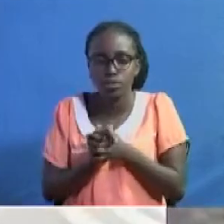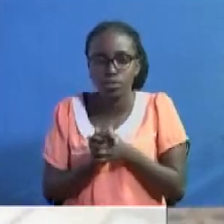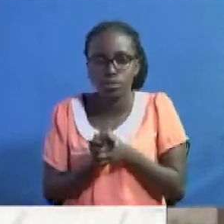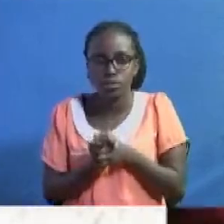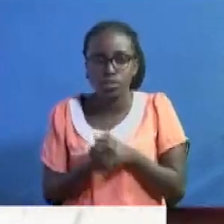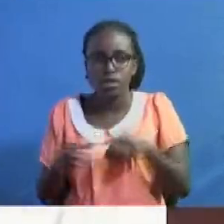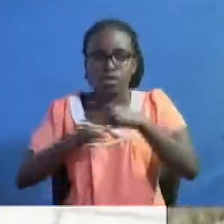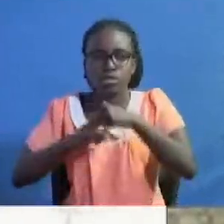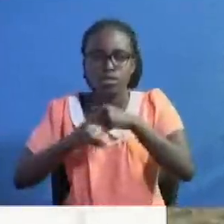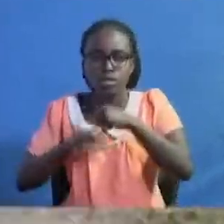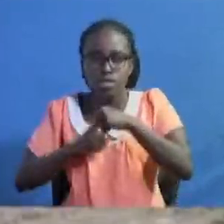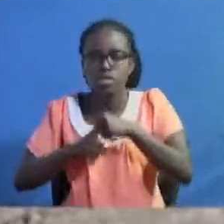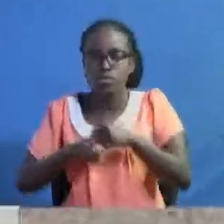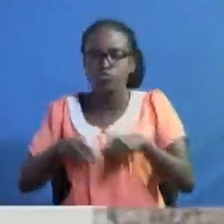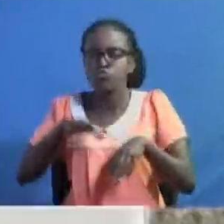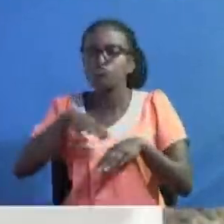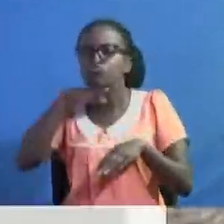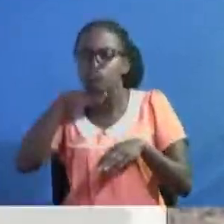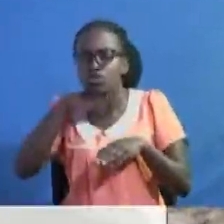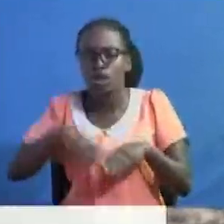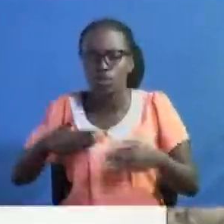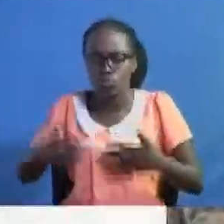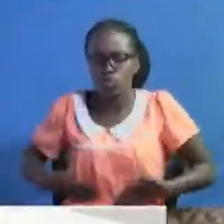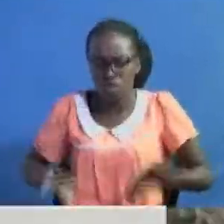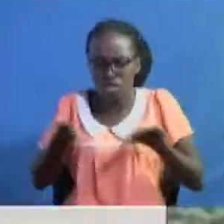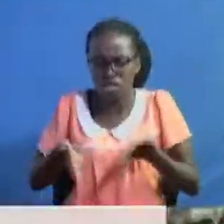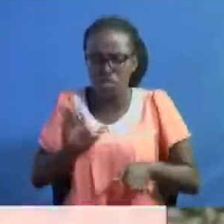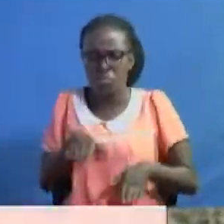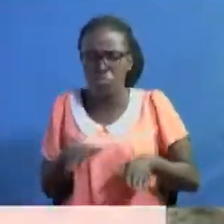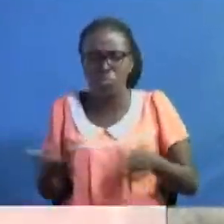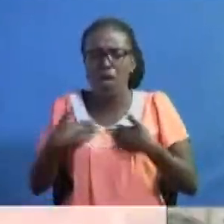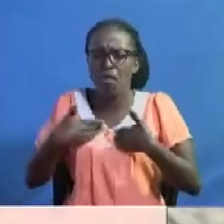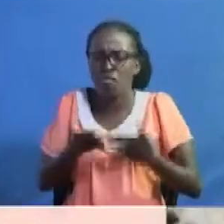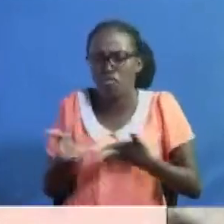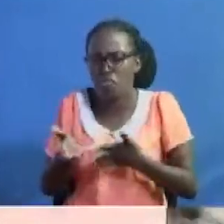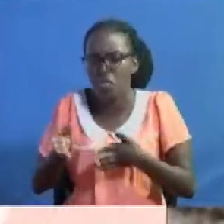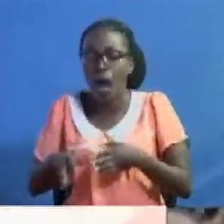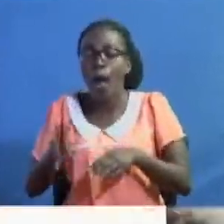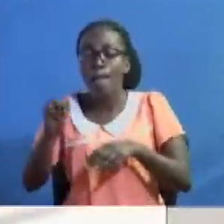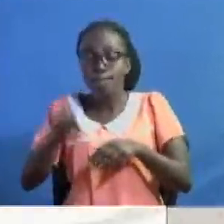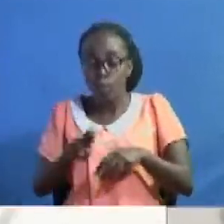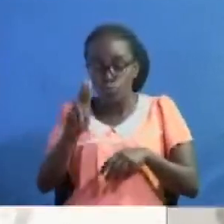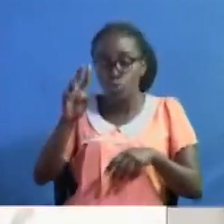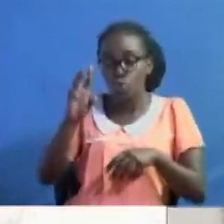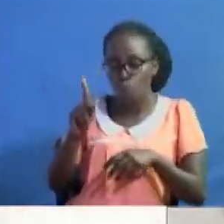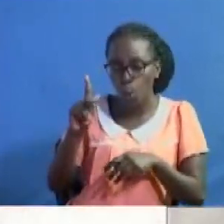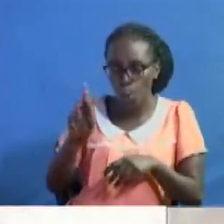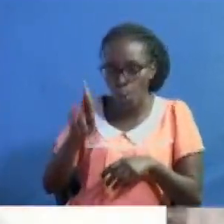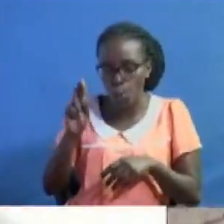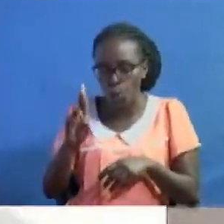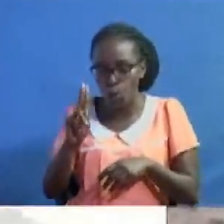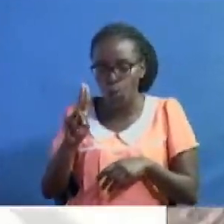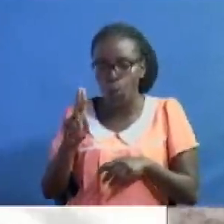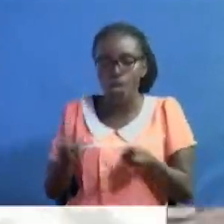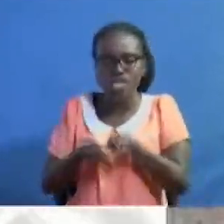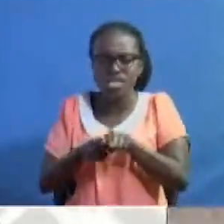6 decomposing female bodies were on Friday retrieved in an abandoned quarry in Mukuru, Kwajenga, Nairobi, wrapped in nylon papers and